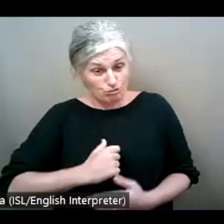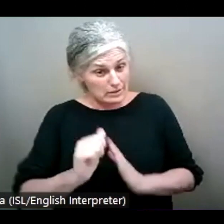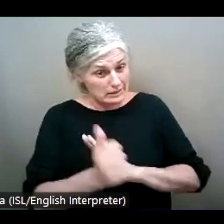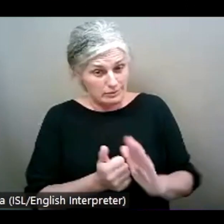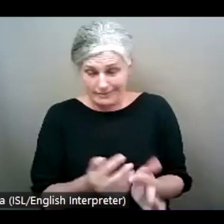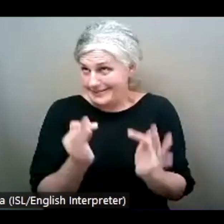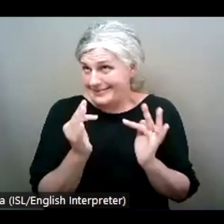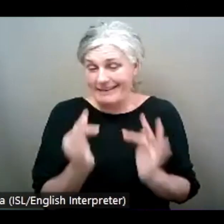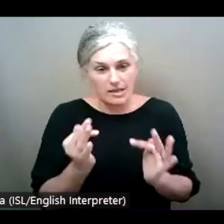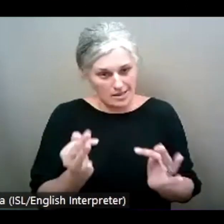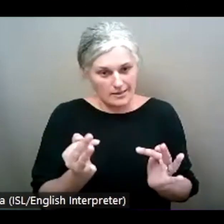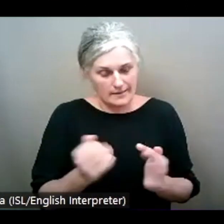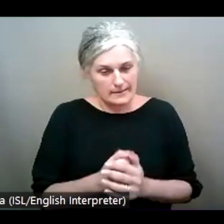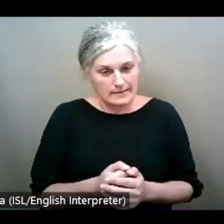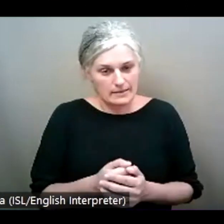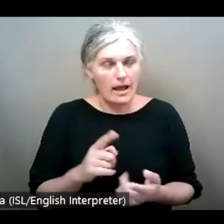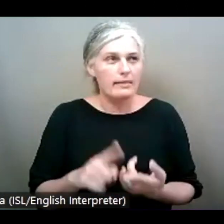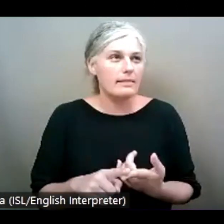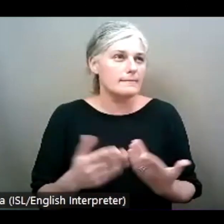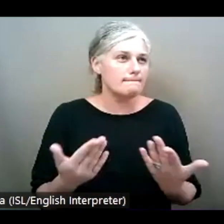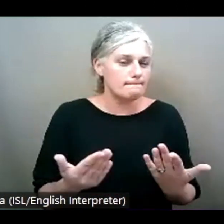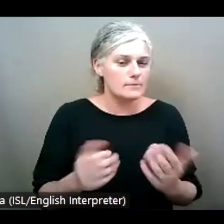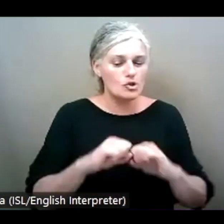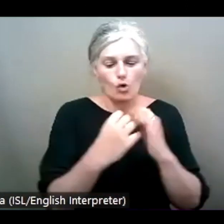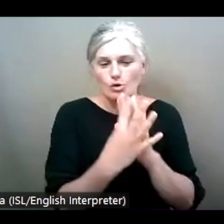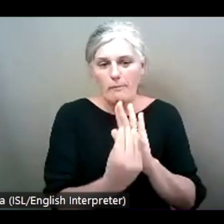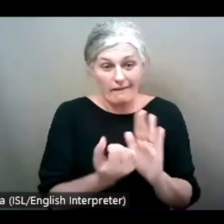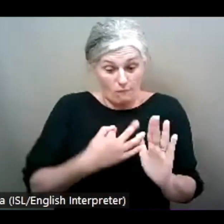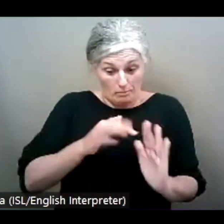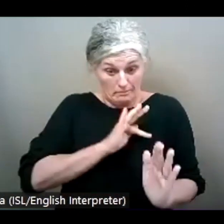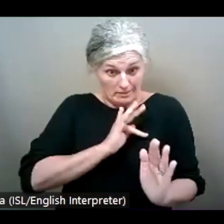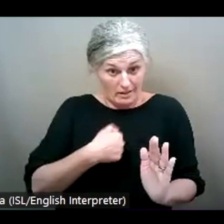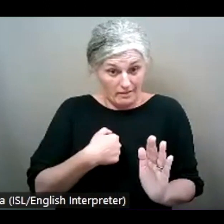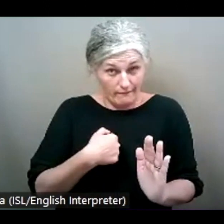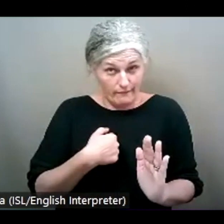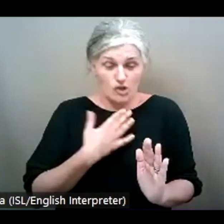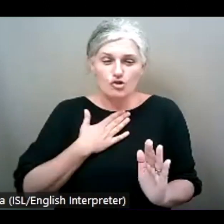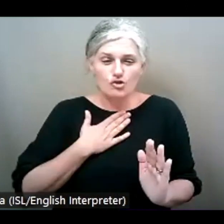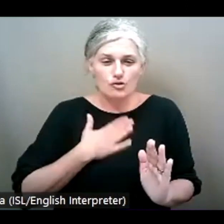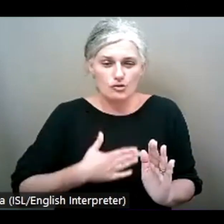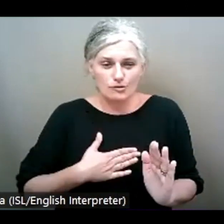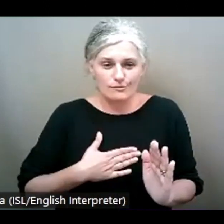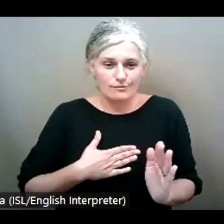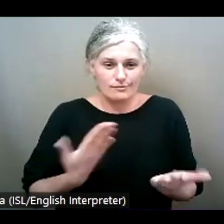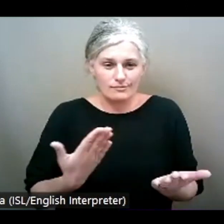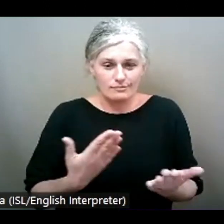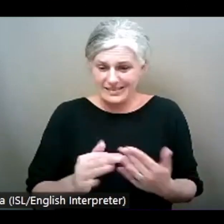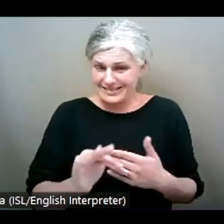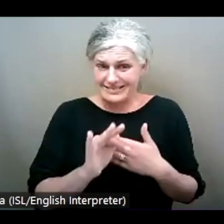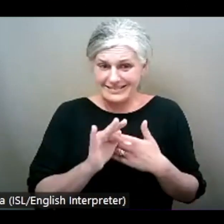experience. And, you know, the social model for me, just to say it out, it saved my